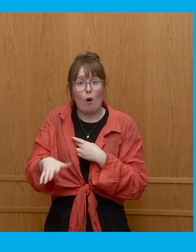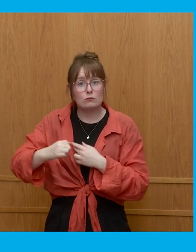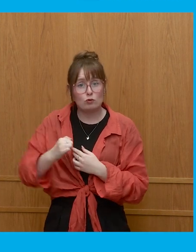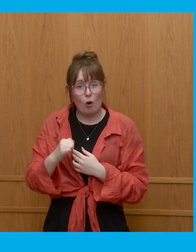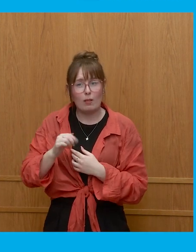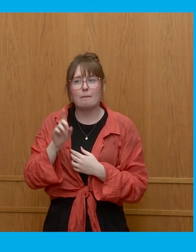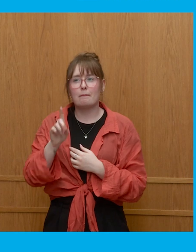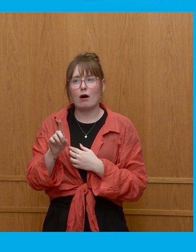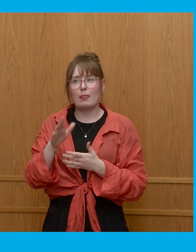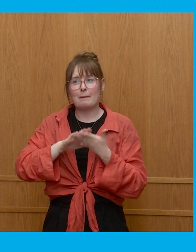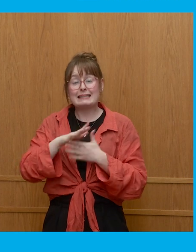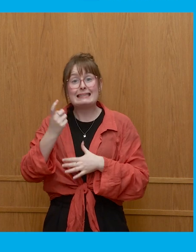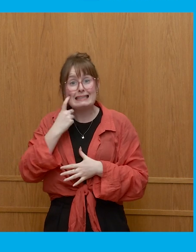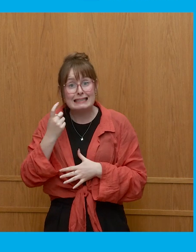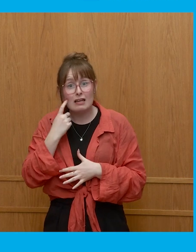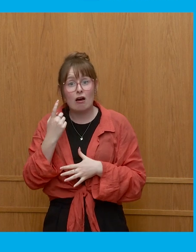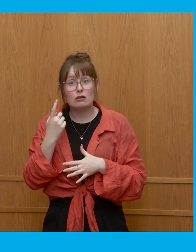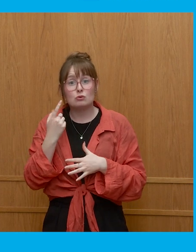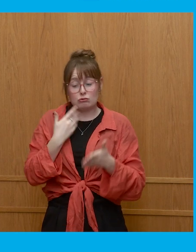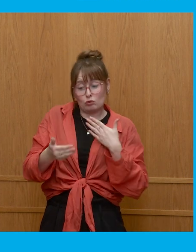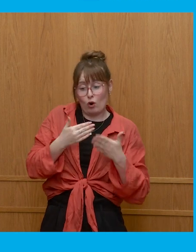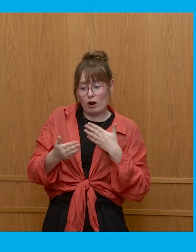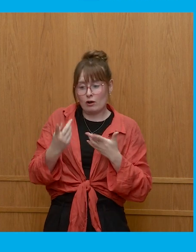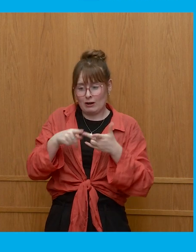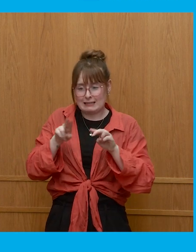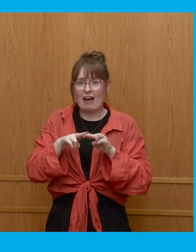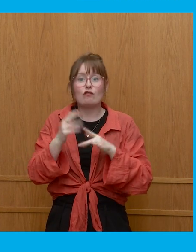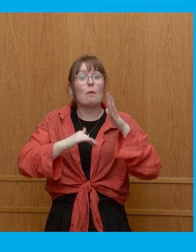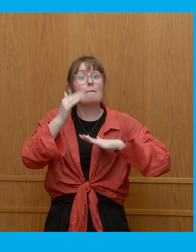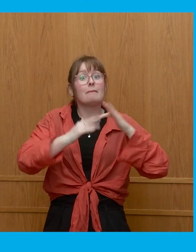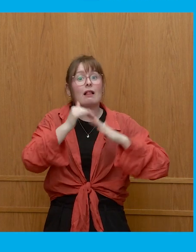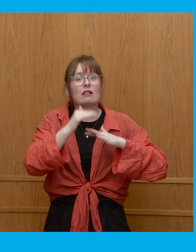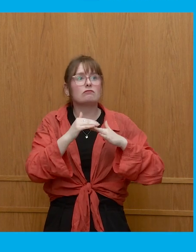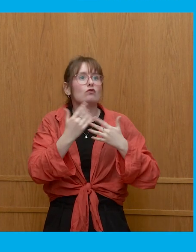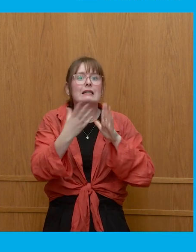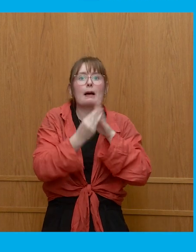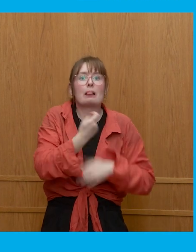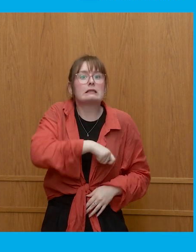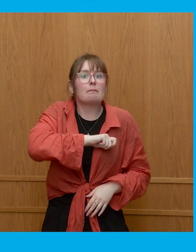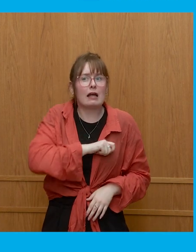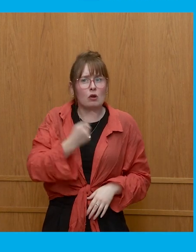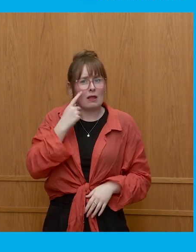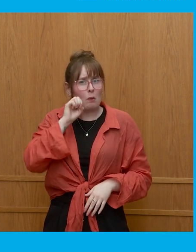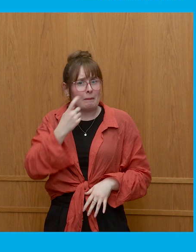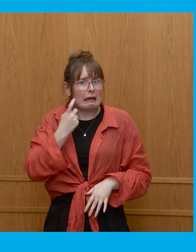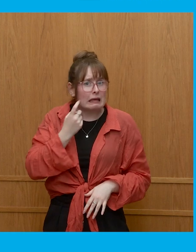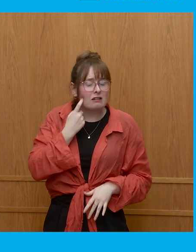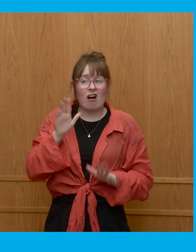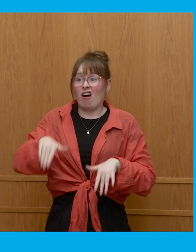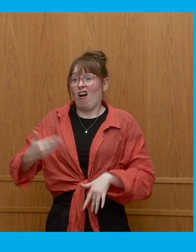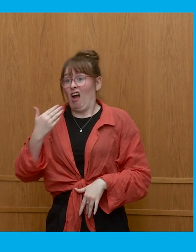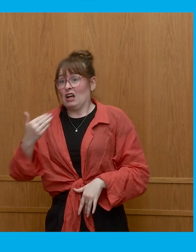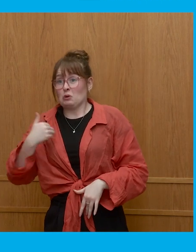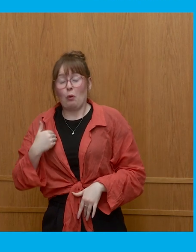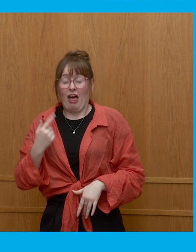easier to deal with the currents. I mean, if you've been building in Catalonia, would it have been I don't know. Also in Catalonia, we have a lot of foreigners.